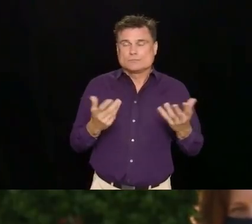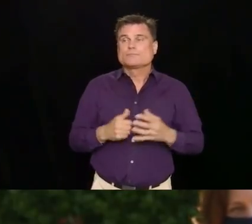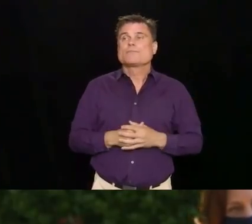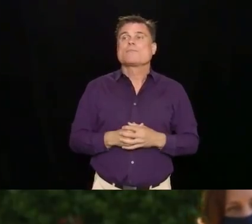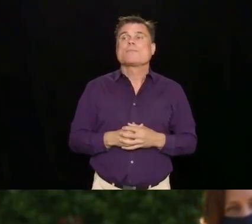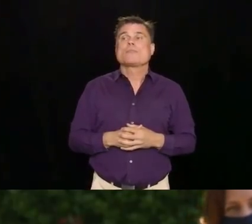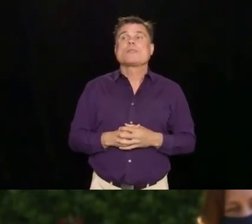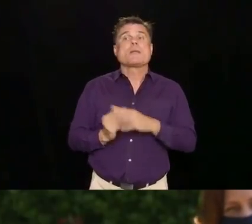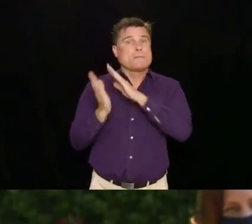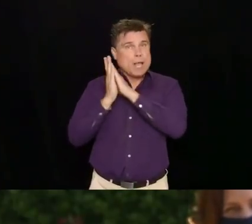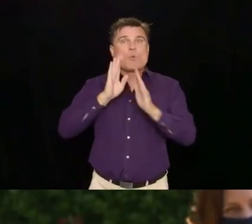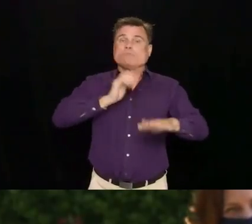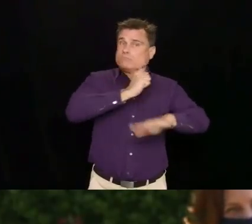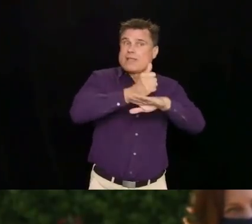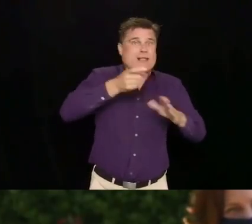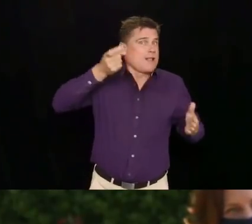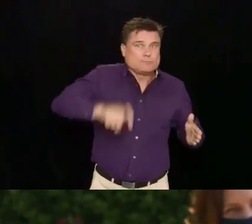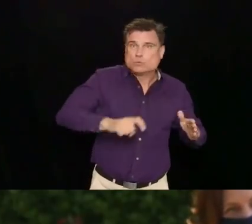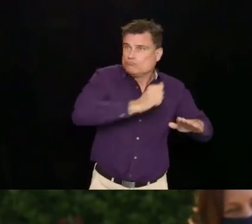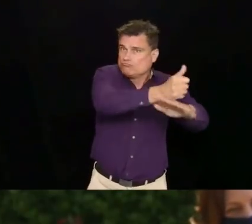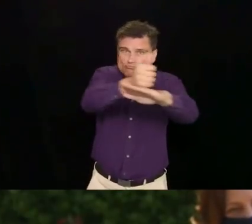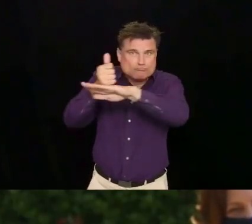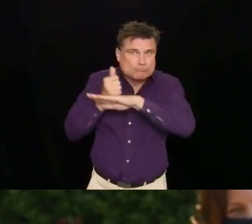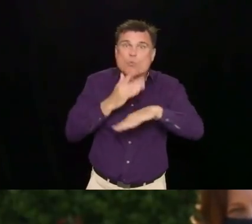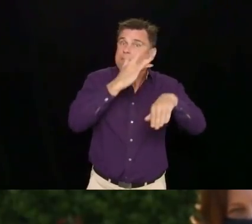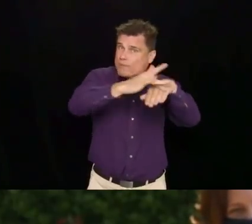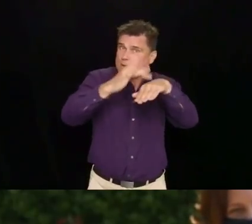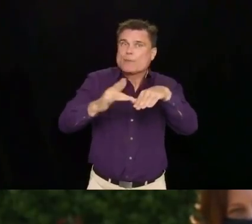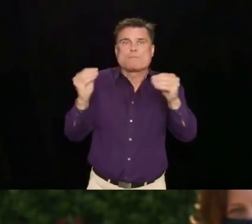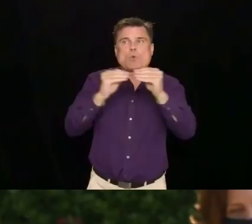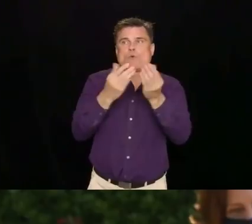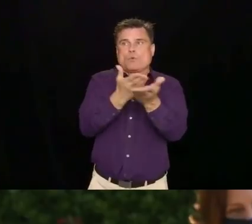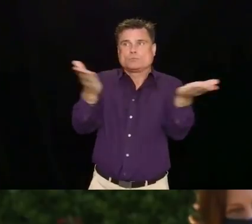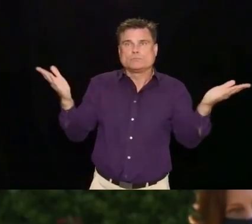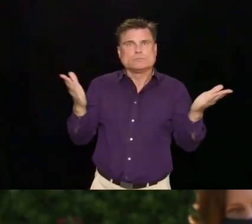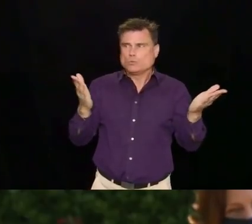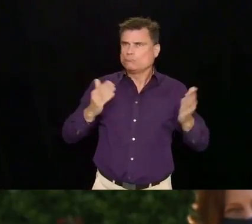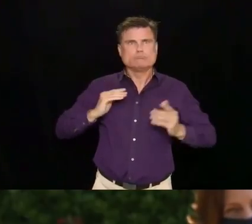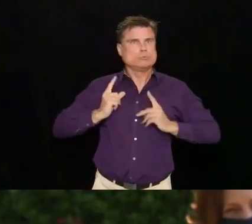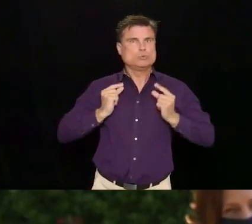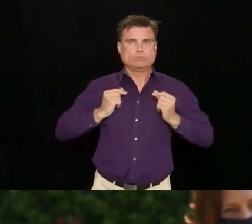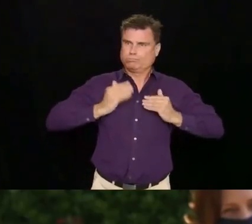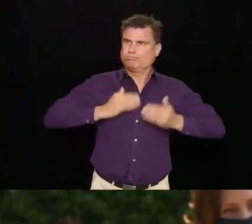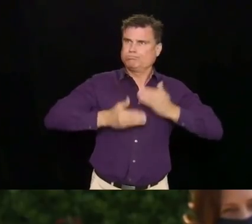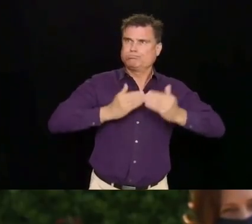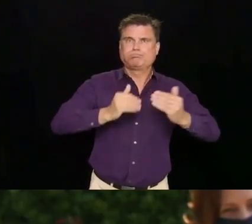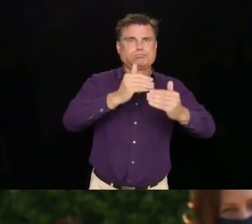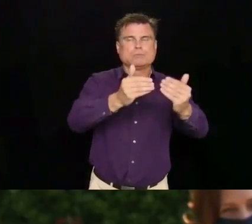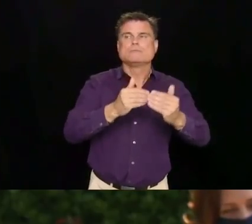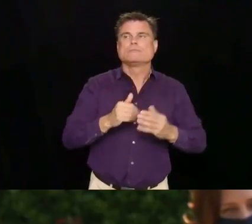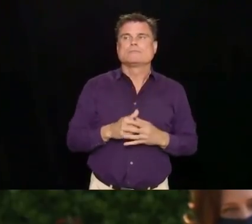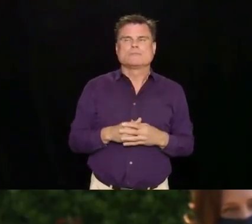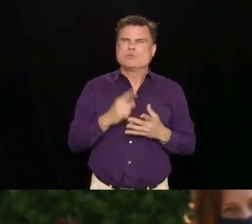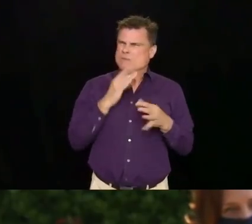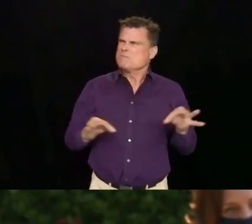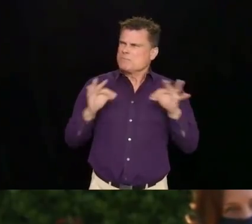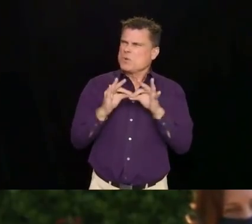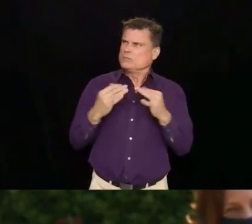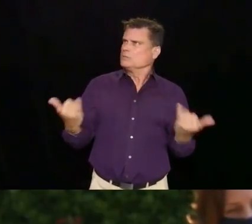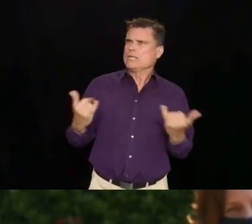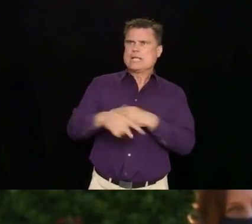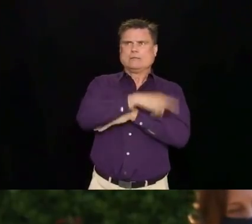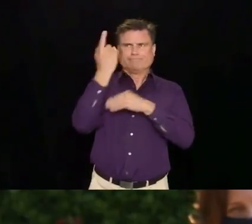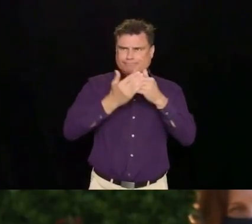coming. And the process is in place. And as I say, this is a significant day.